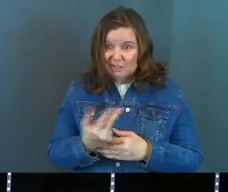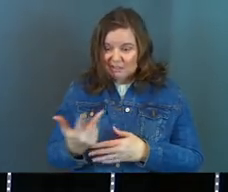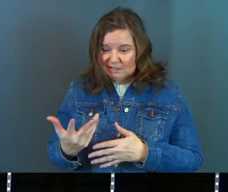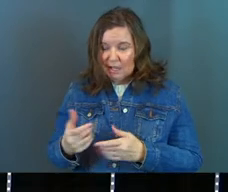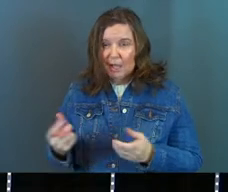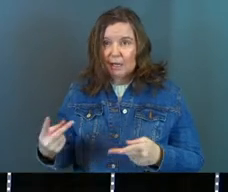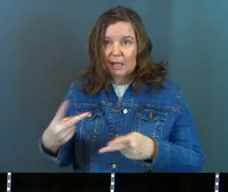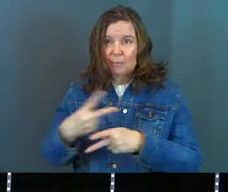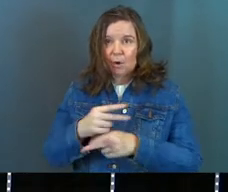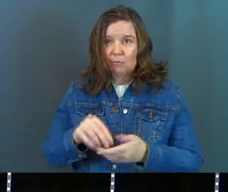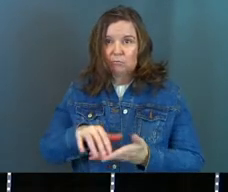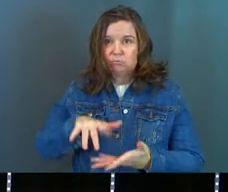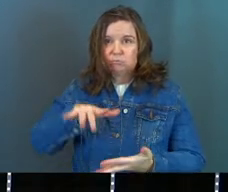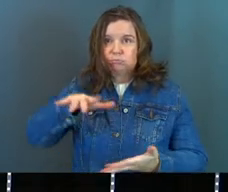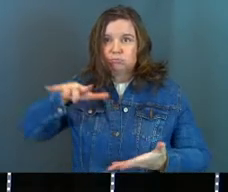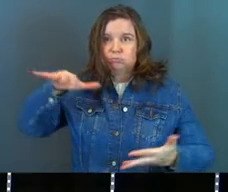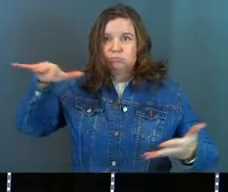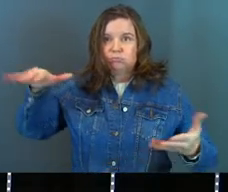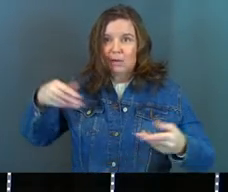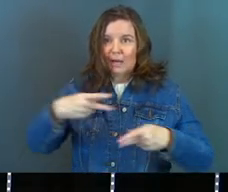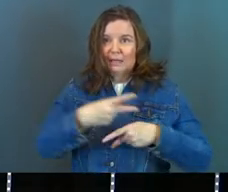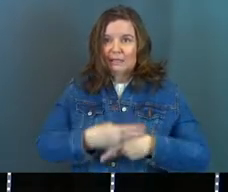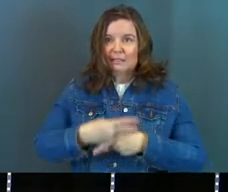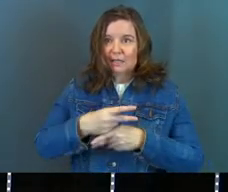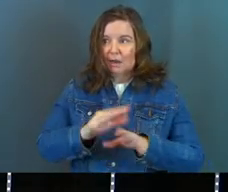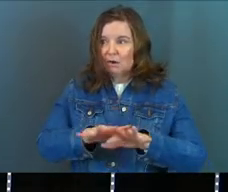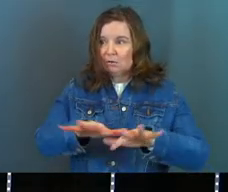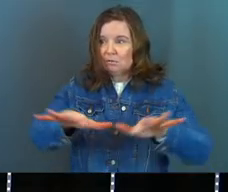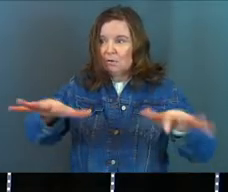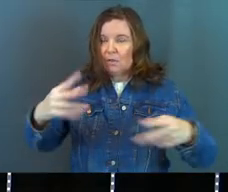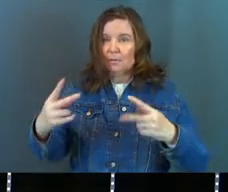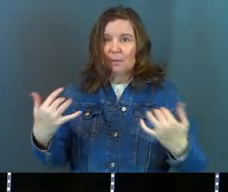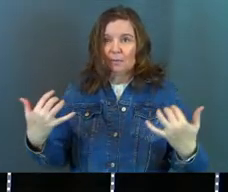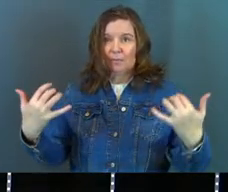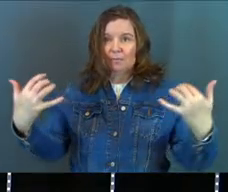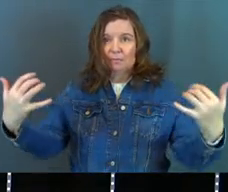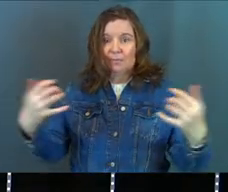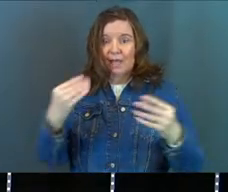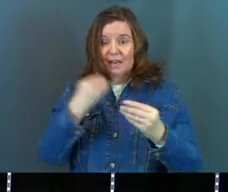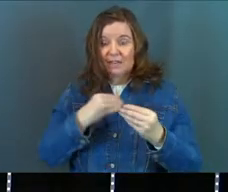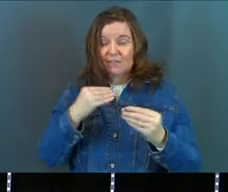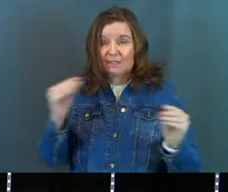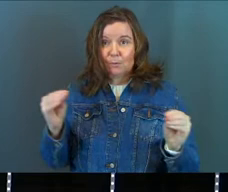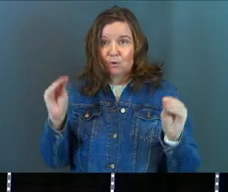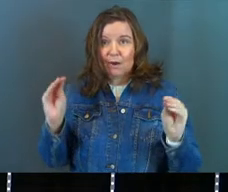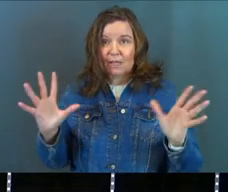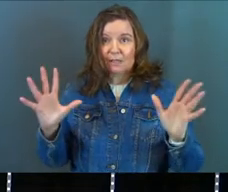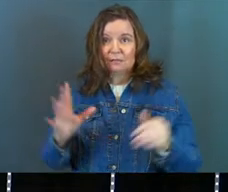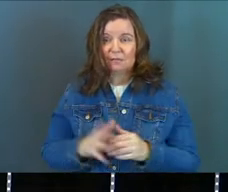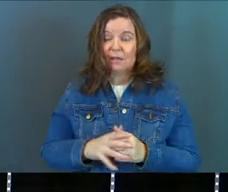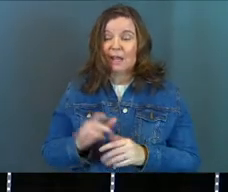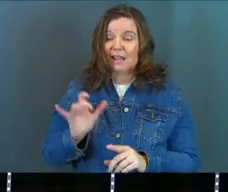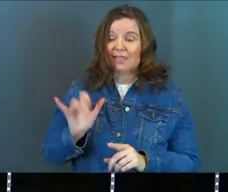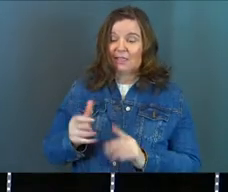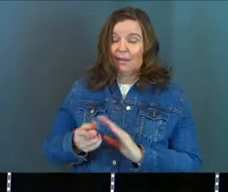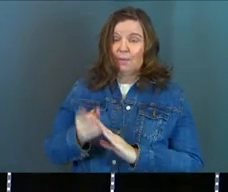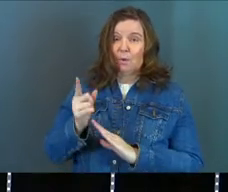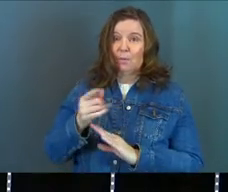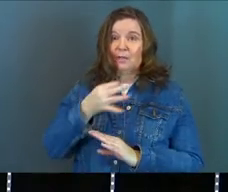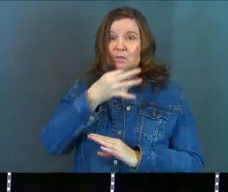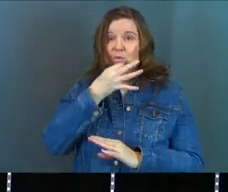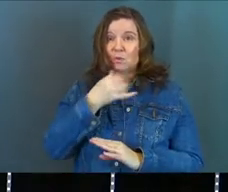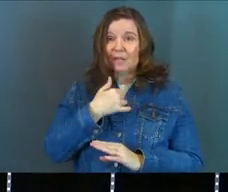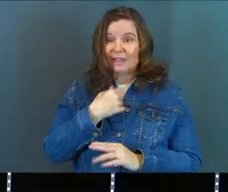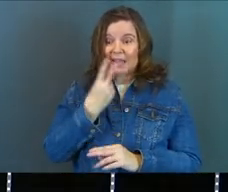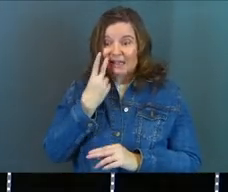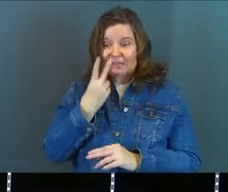he multiplies it, and he takes care of all these people on a hillside, feeds them miraculously, and it's that moment, as soon